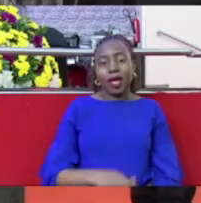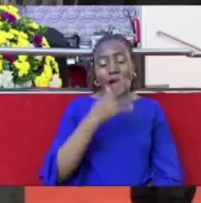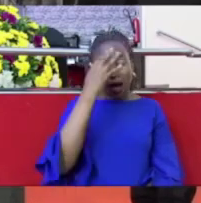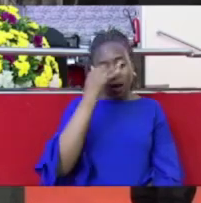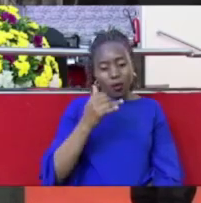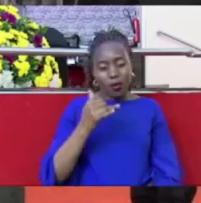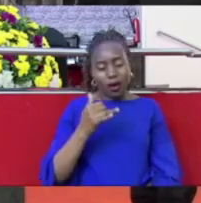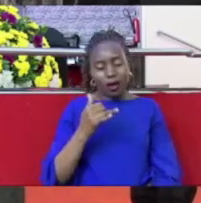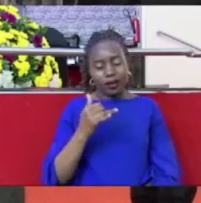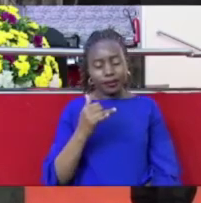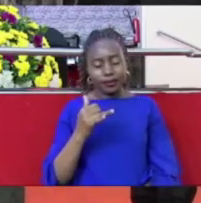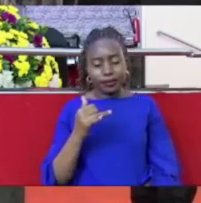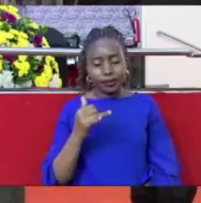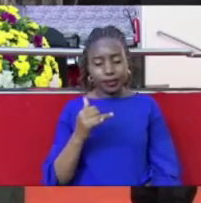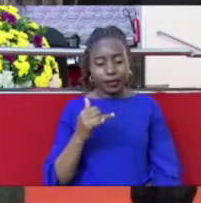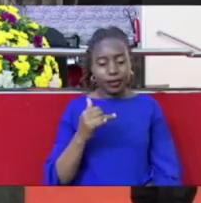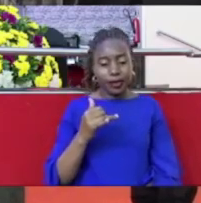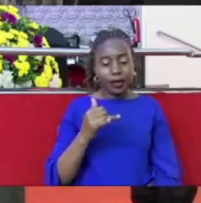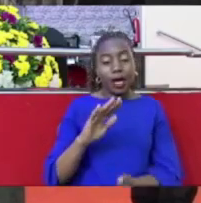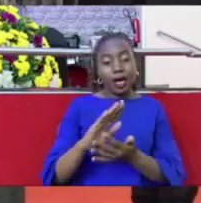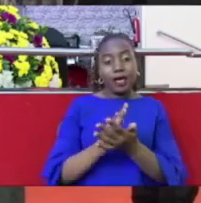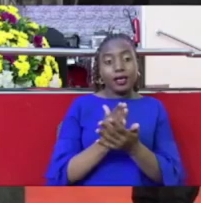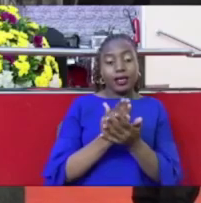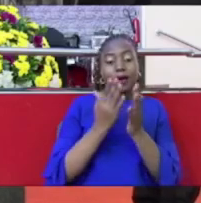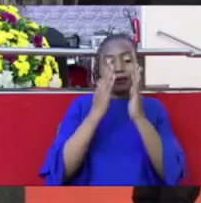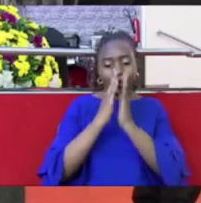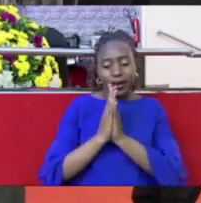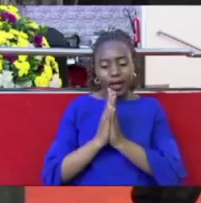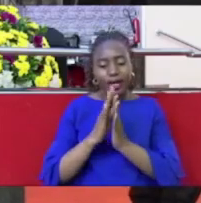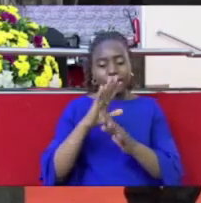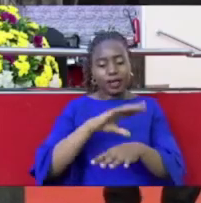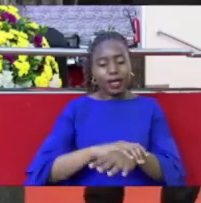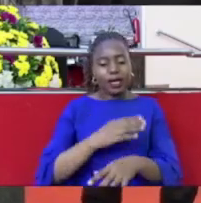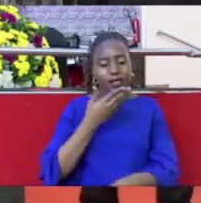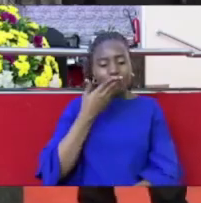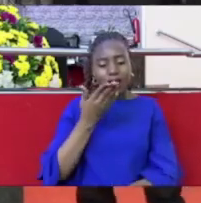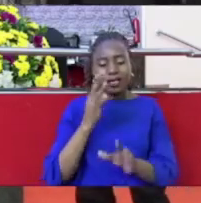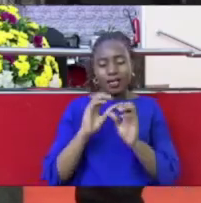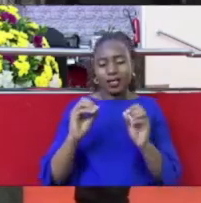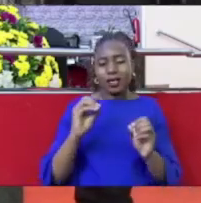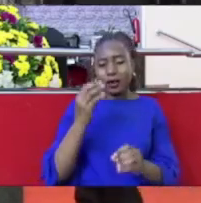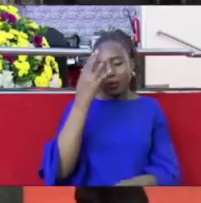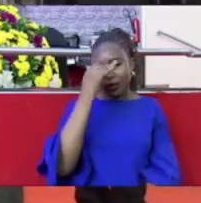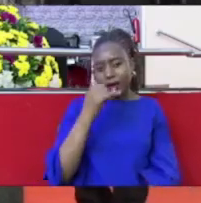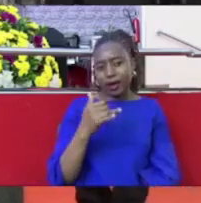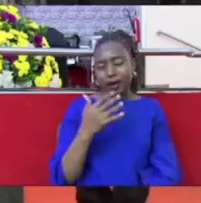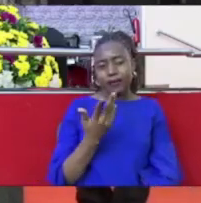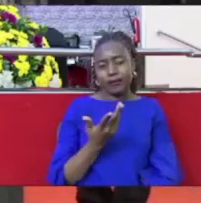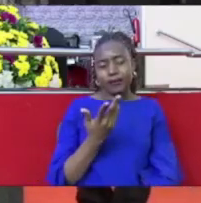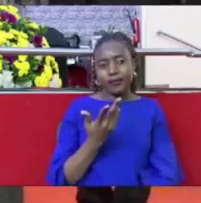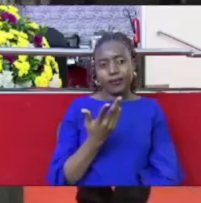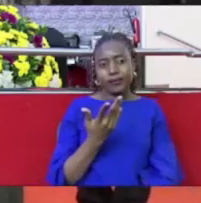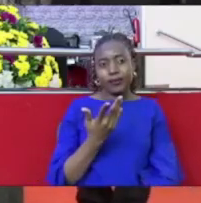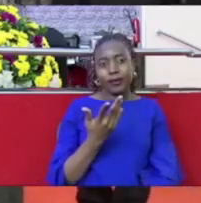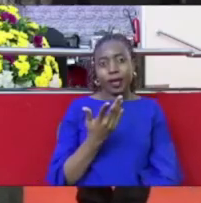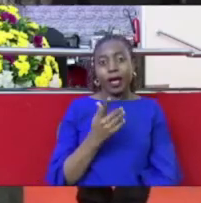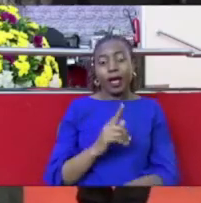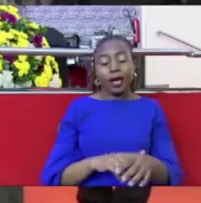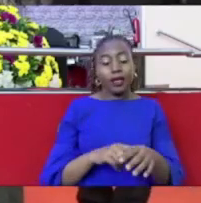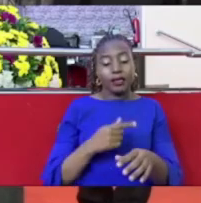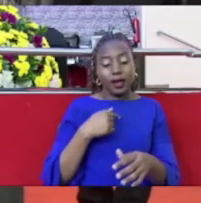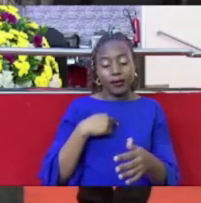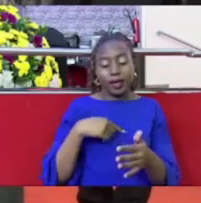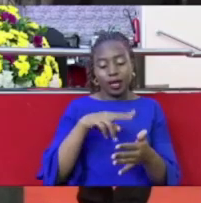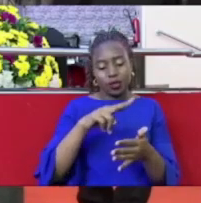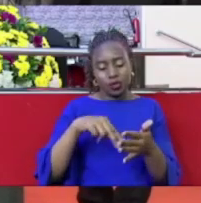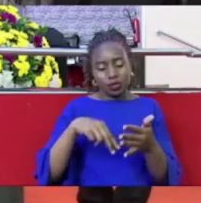never get, and do not receive any answers? Kwa nini maombi mengine huwa hayajibiwi? And as I was going through some